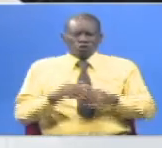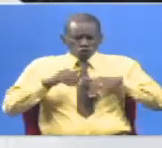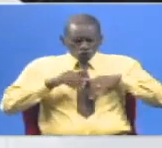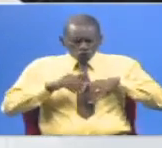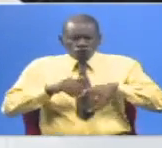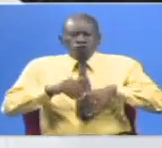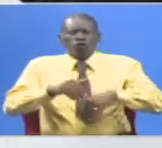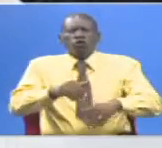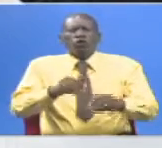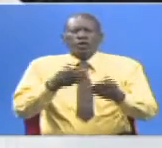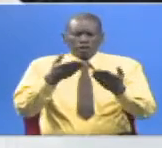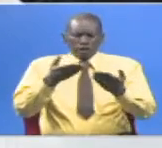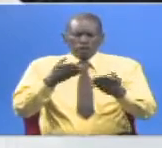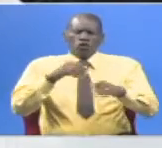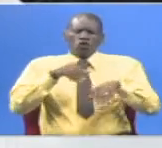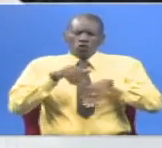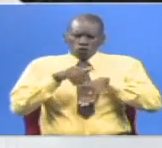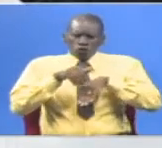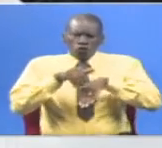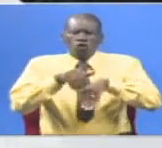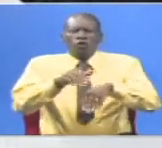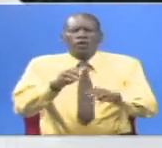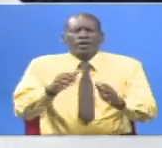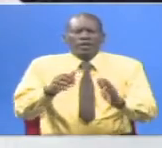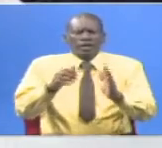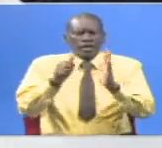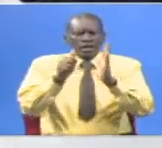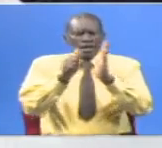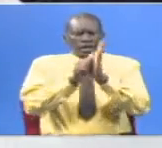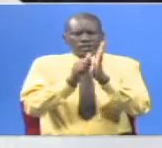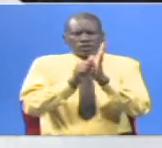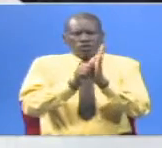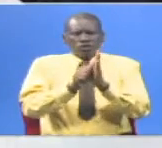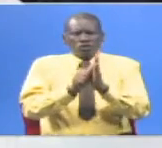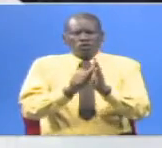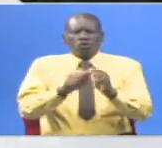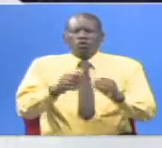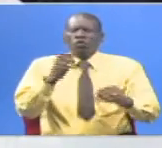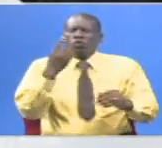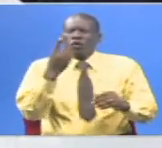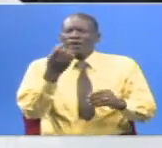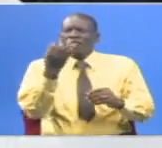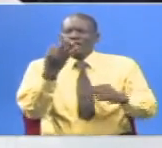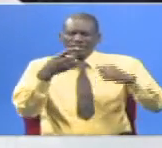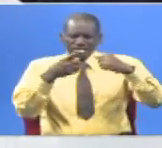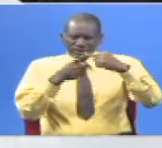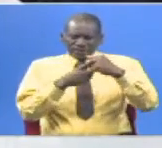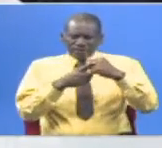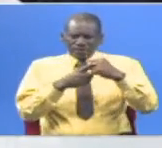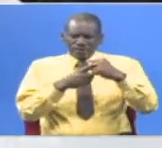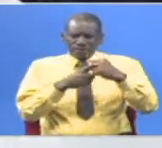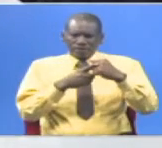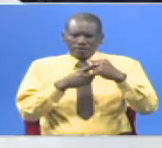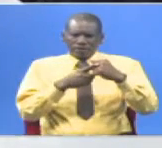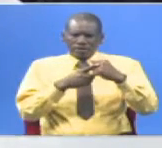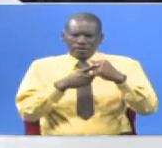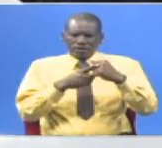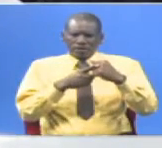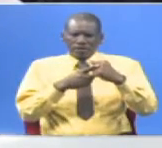pursuant to the provisions of Article 136,